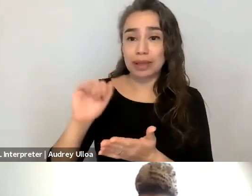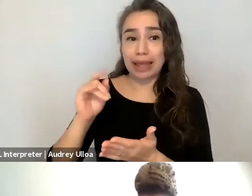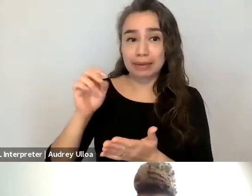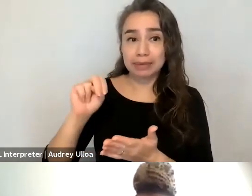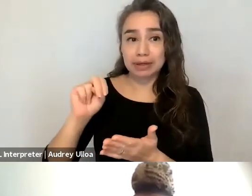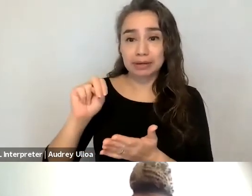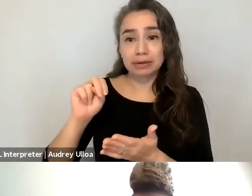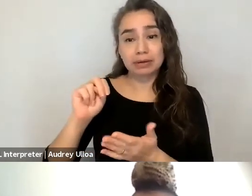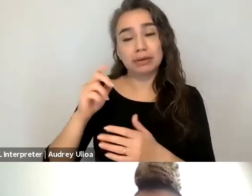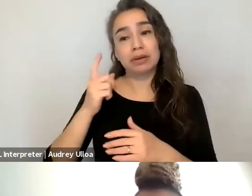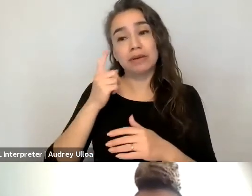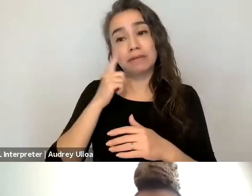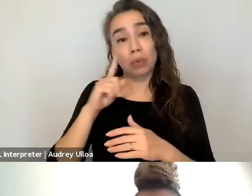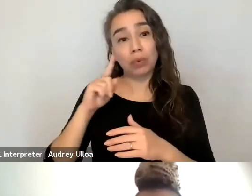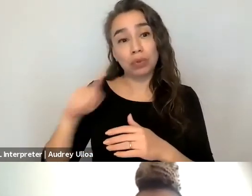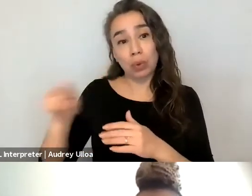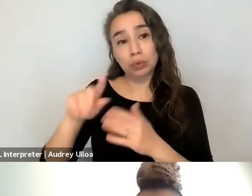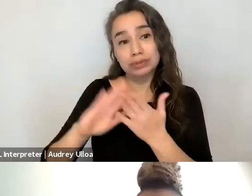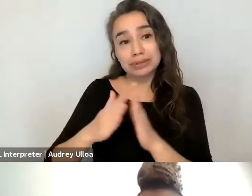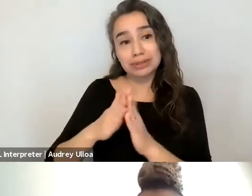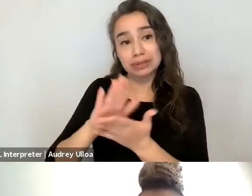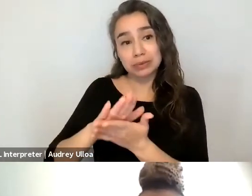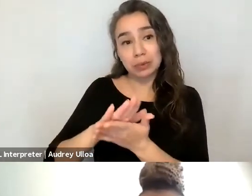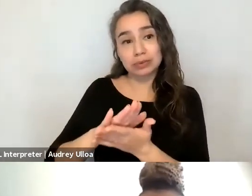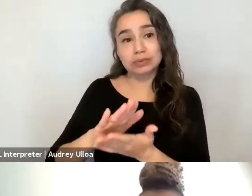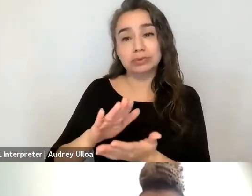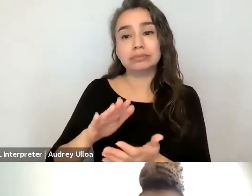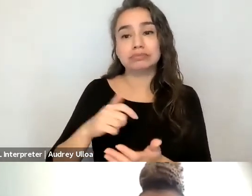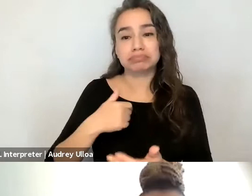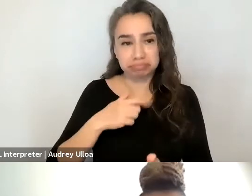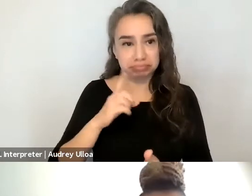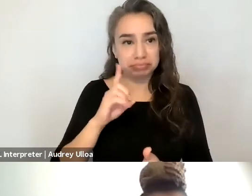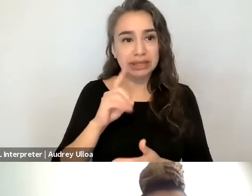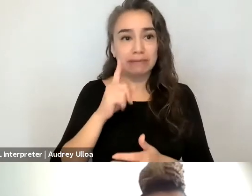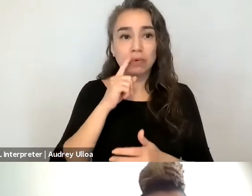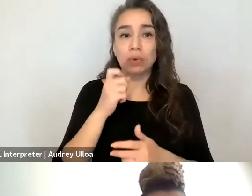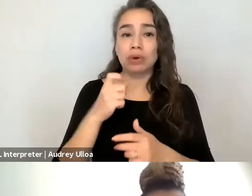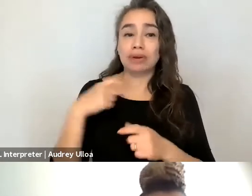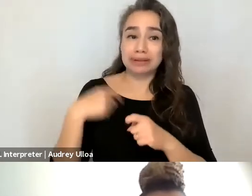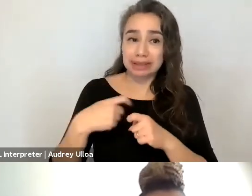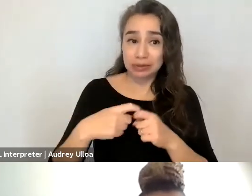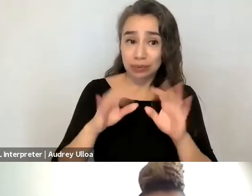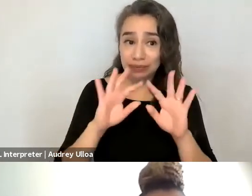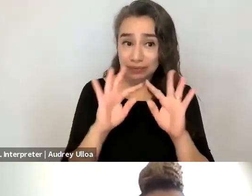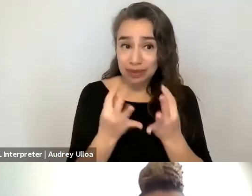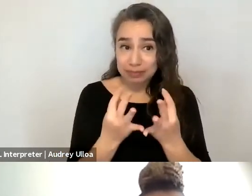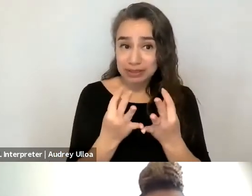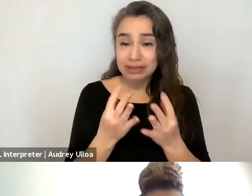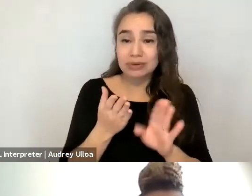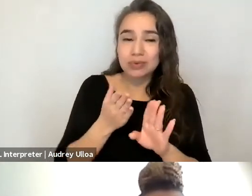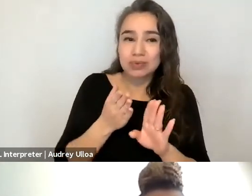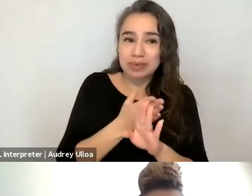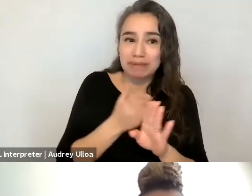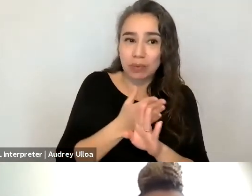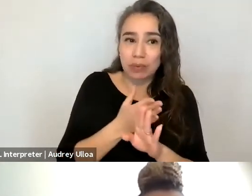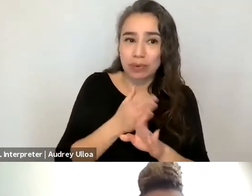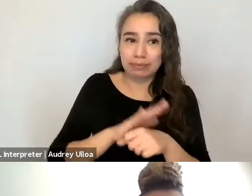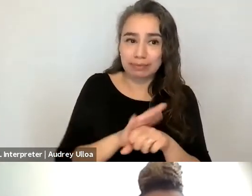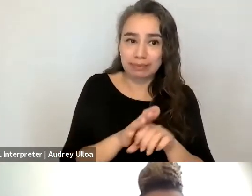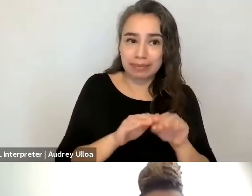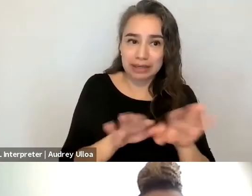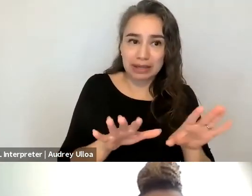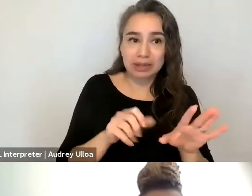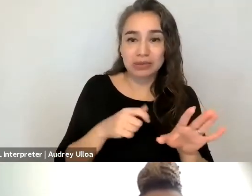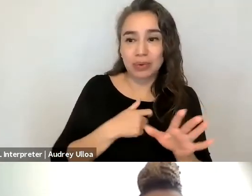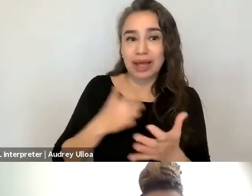for Whiteville City Schools was at one that I did for Latino families right before the pandemic. So I was able to